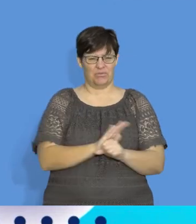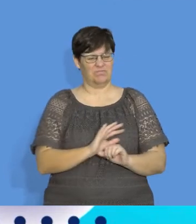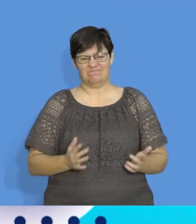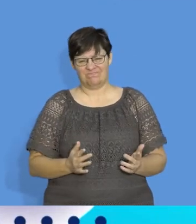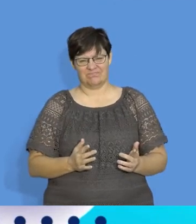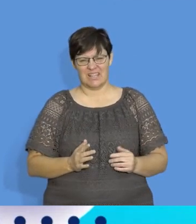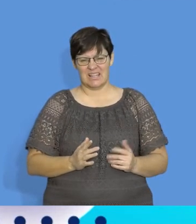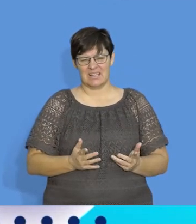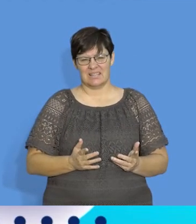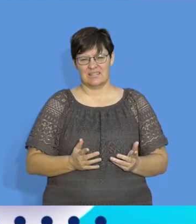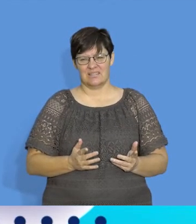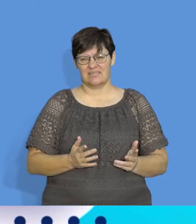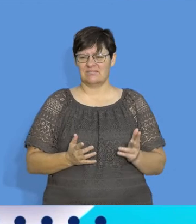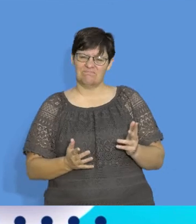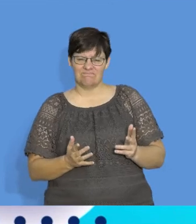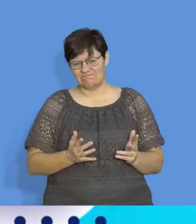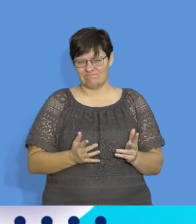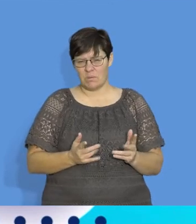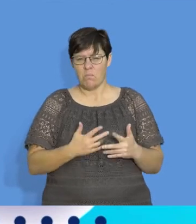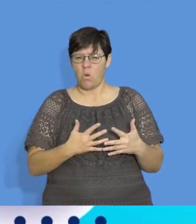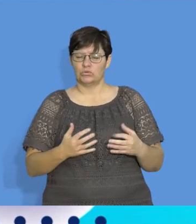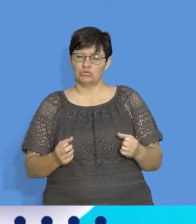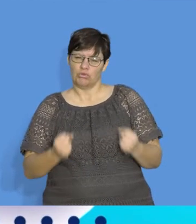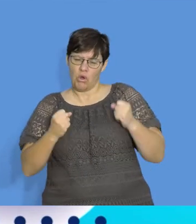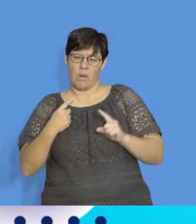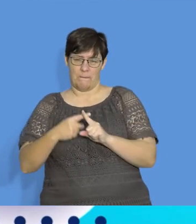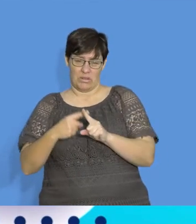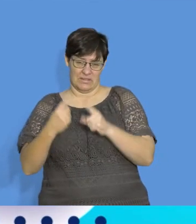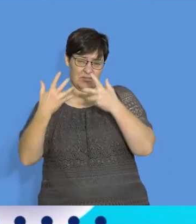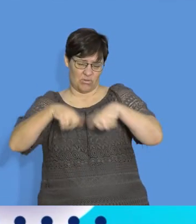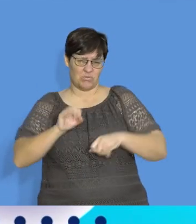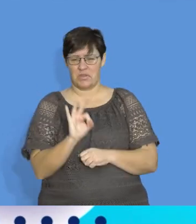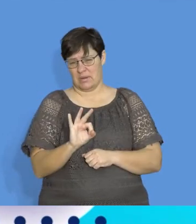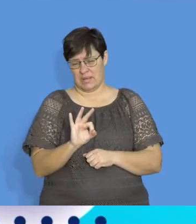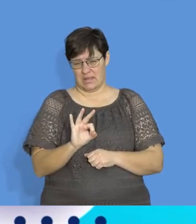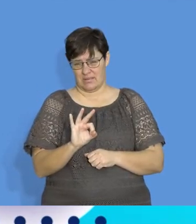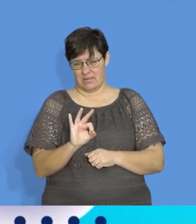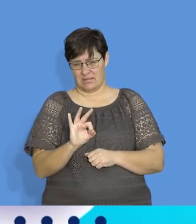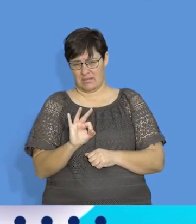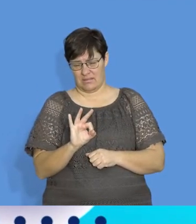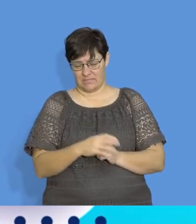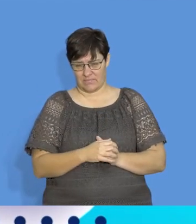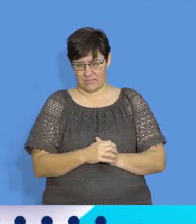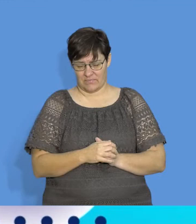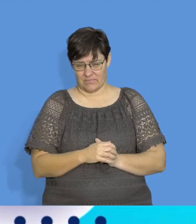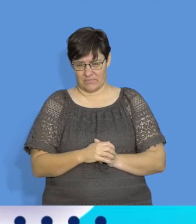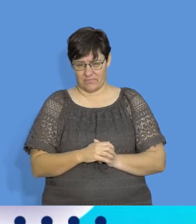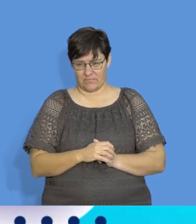looks fairly like strong positive correlation. Okay, if I assume 3